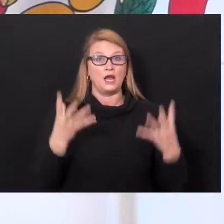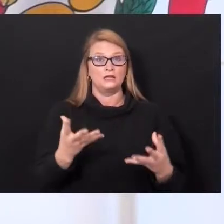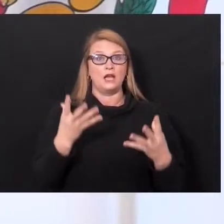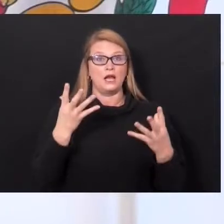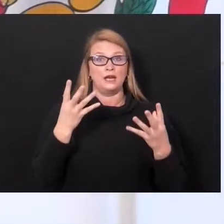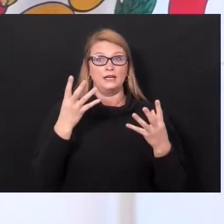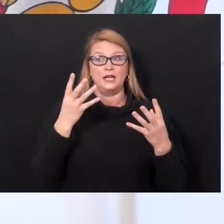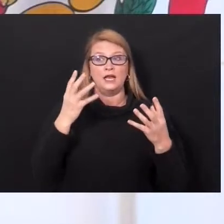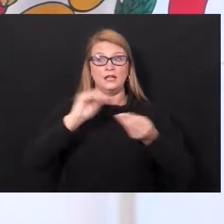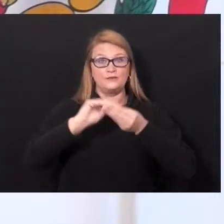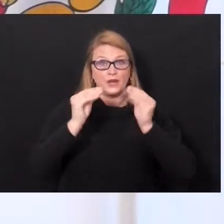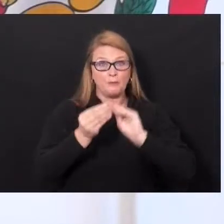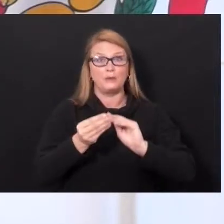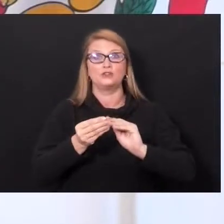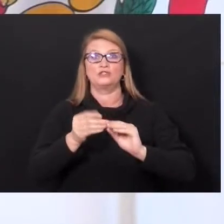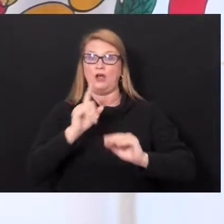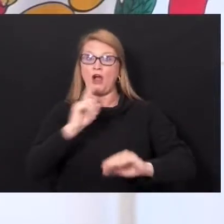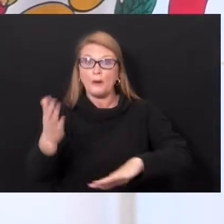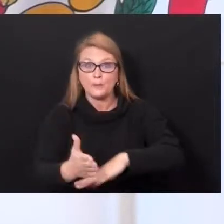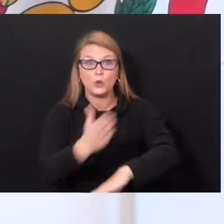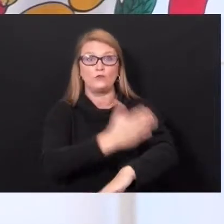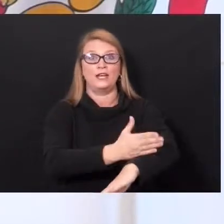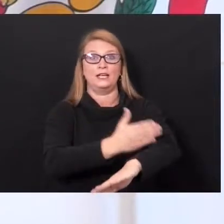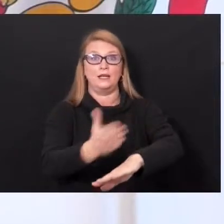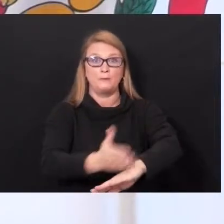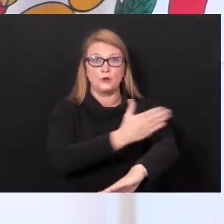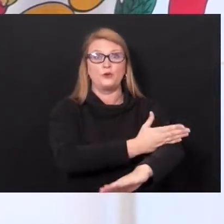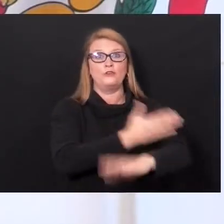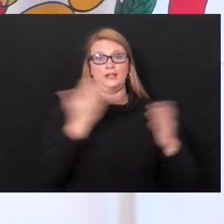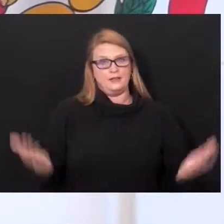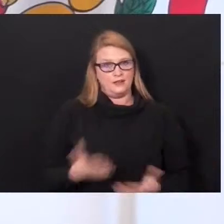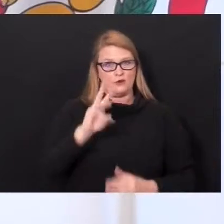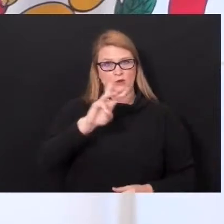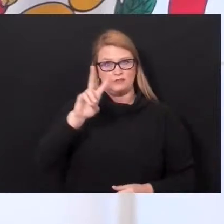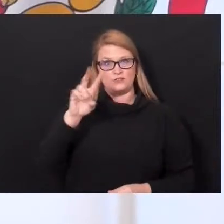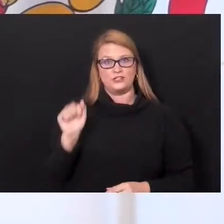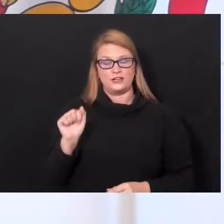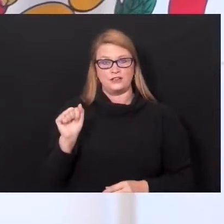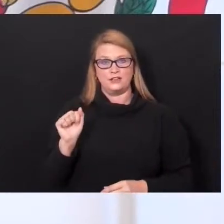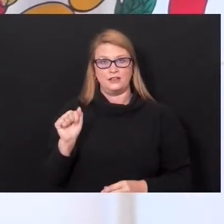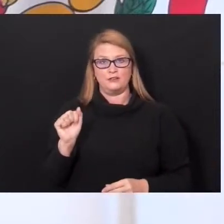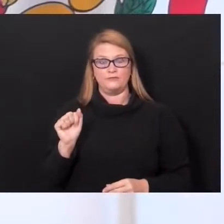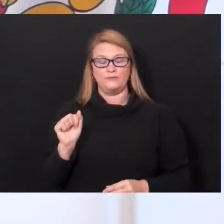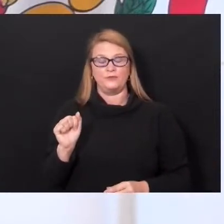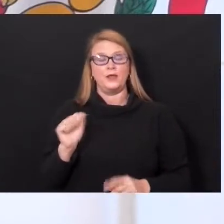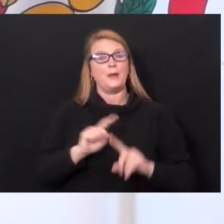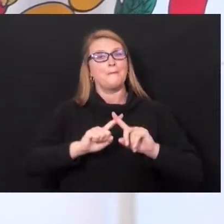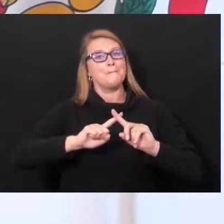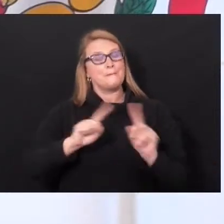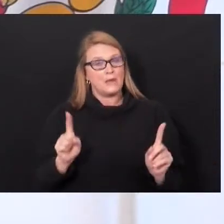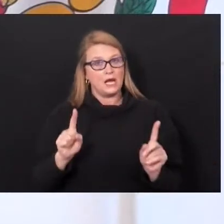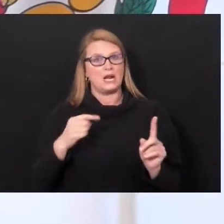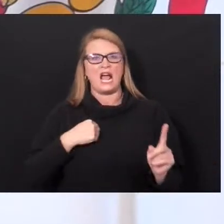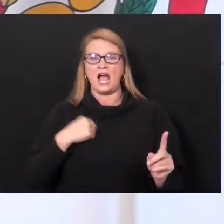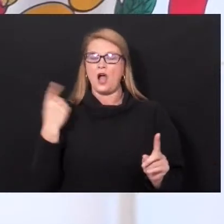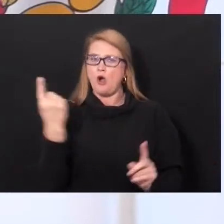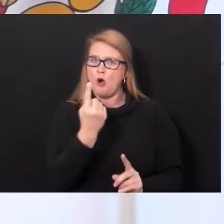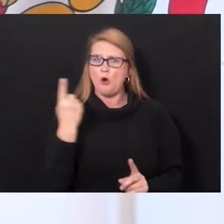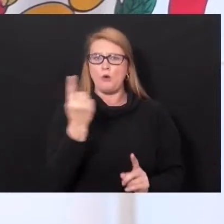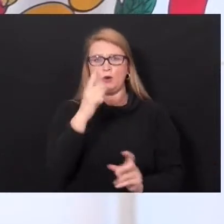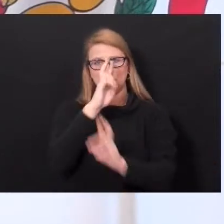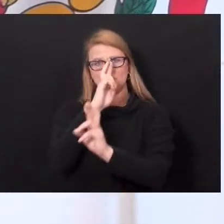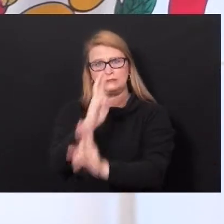numbers that are getting better and better in West Virginia. Out of all respect, I am honored to call these